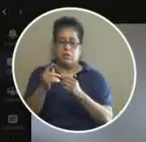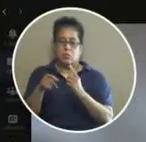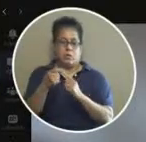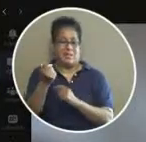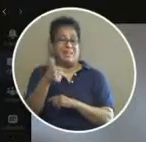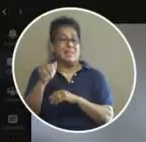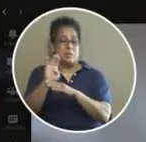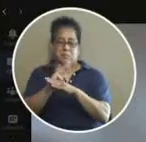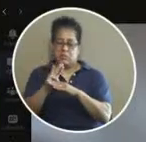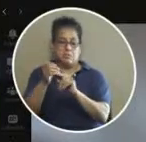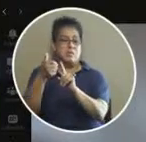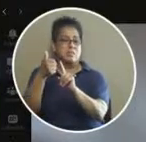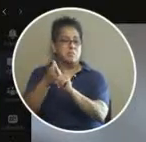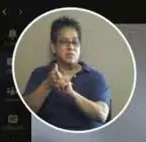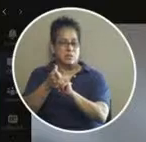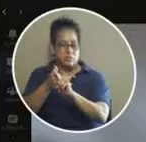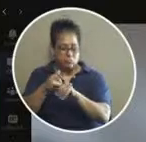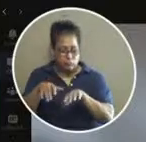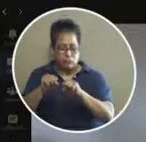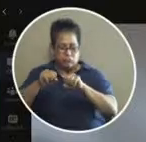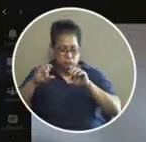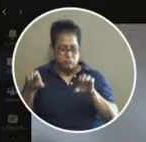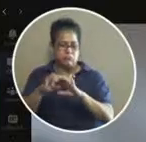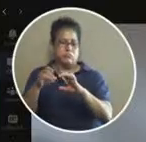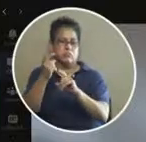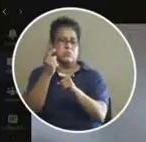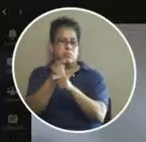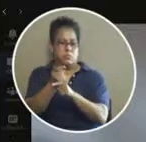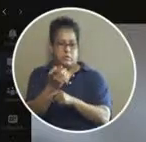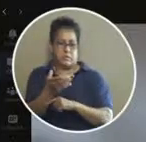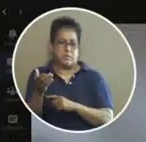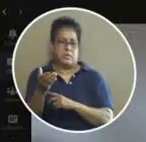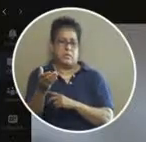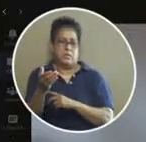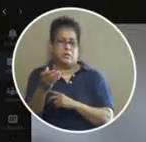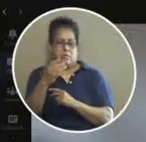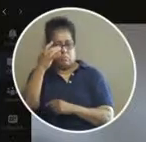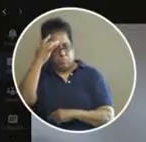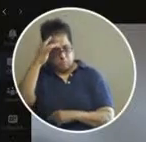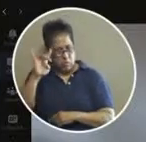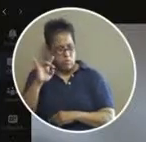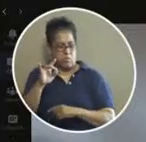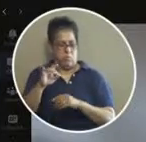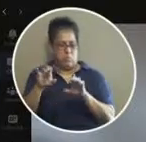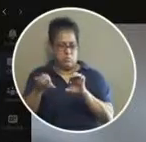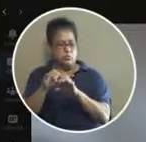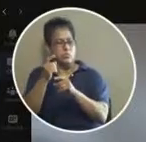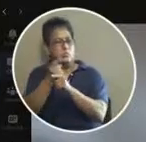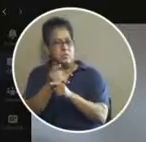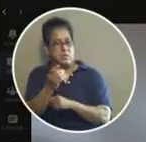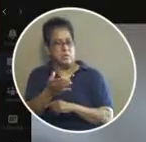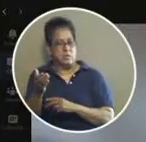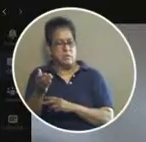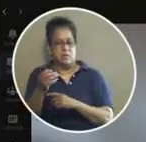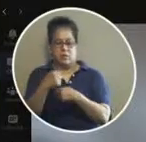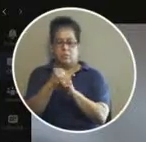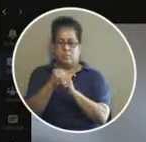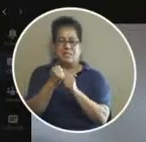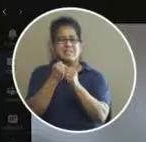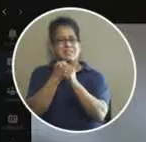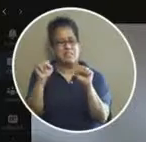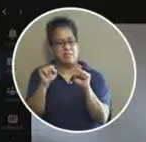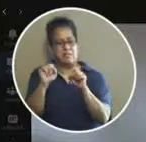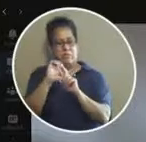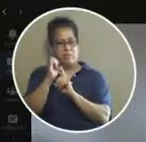industry takes it upon themselves to do the right thing, be prudent, to do the right thing, create a safe